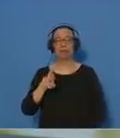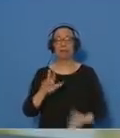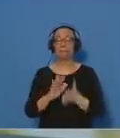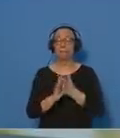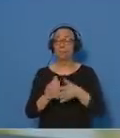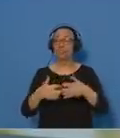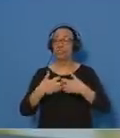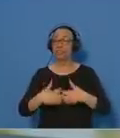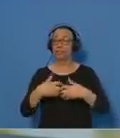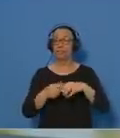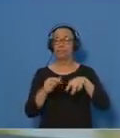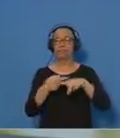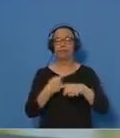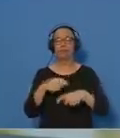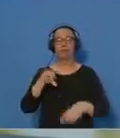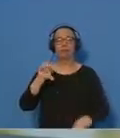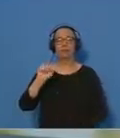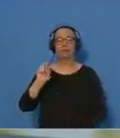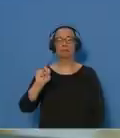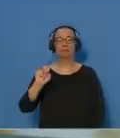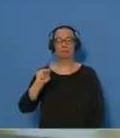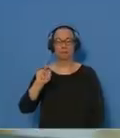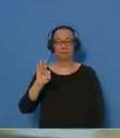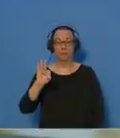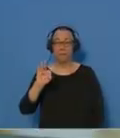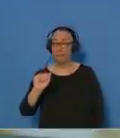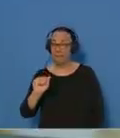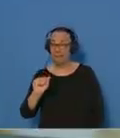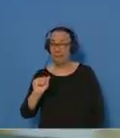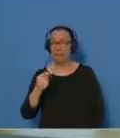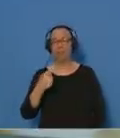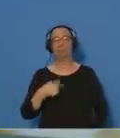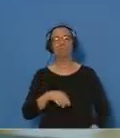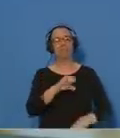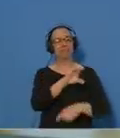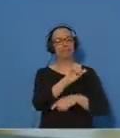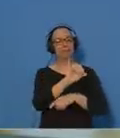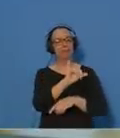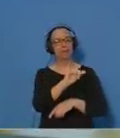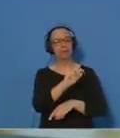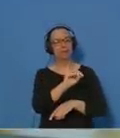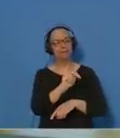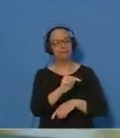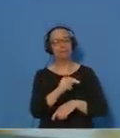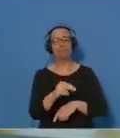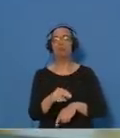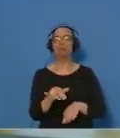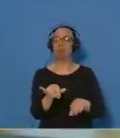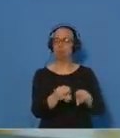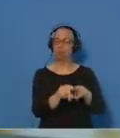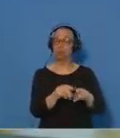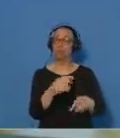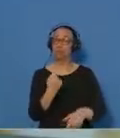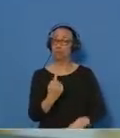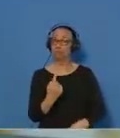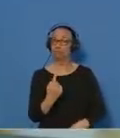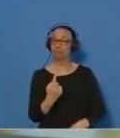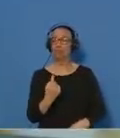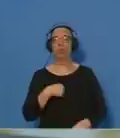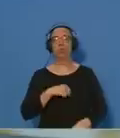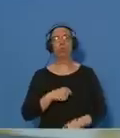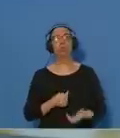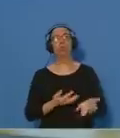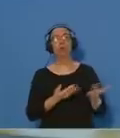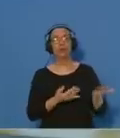CARFA. Cayman has one, we have one, and we are in the process with the recent arrival of Dr.